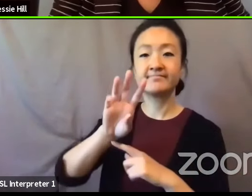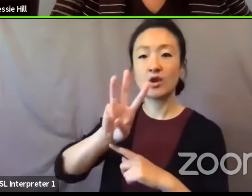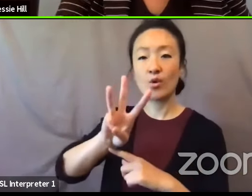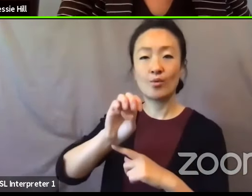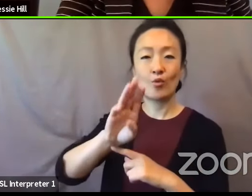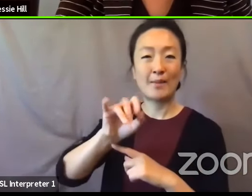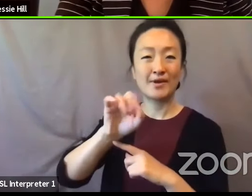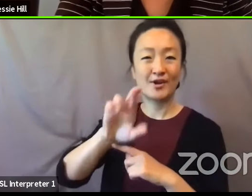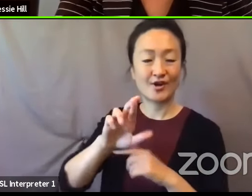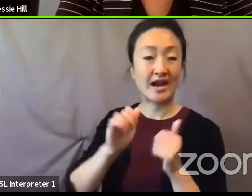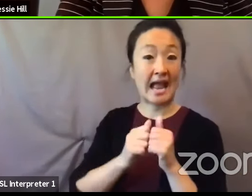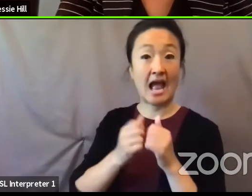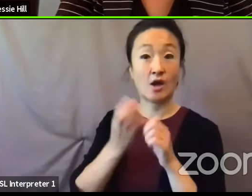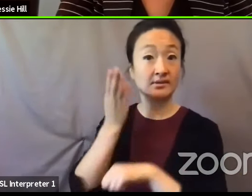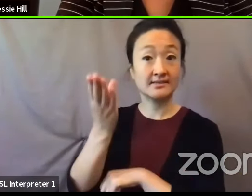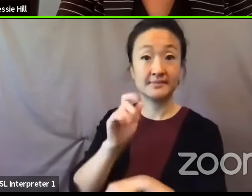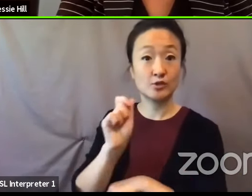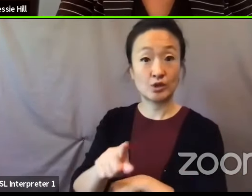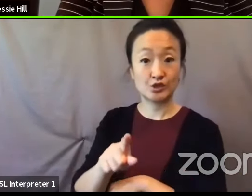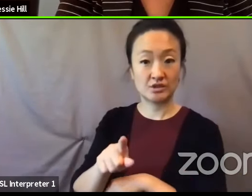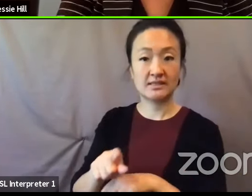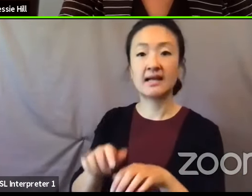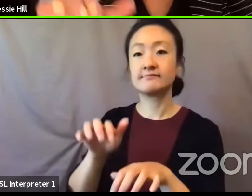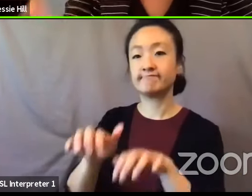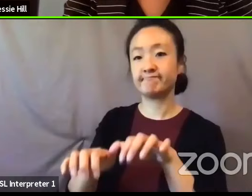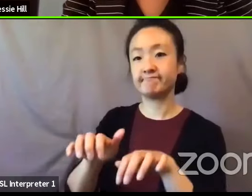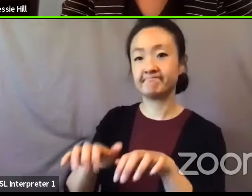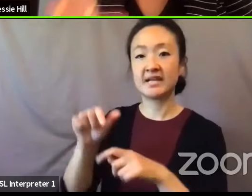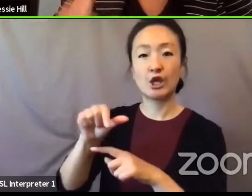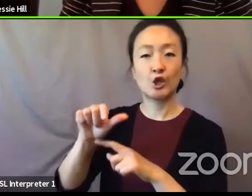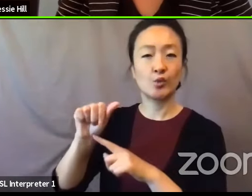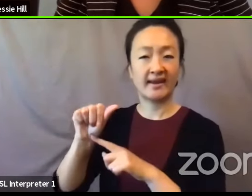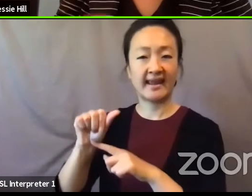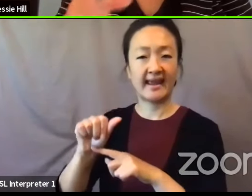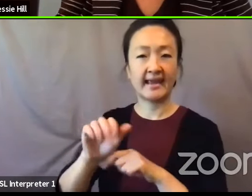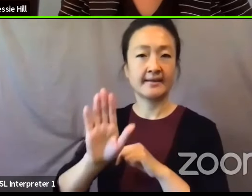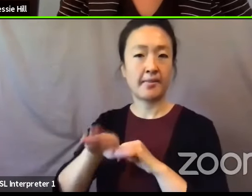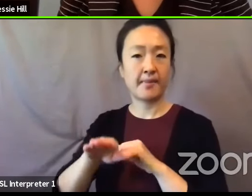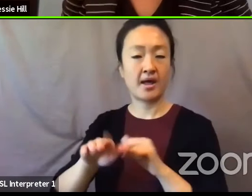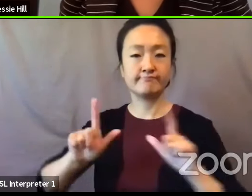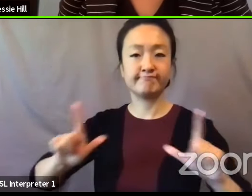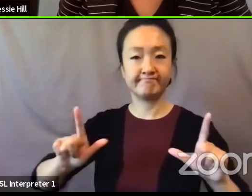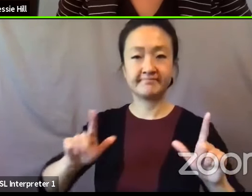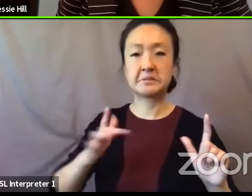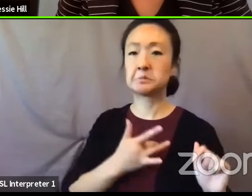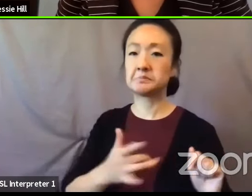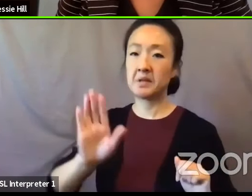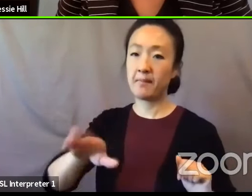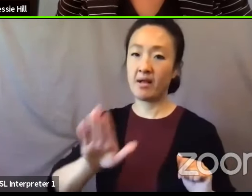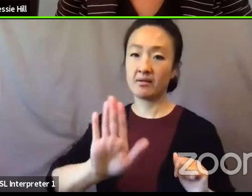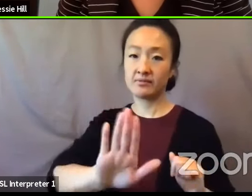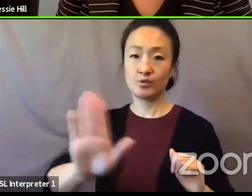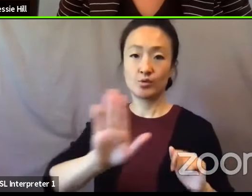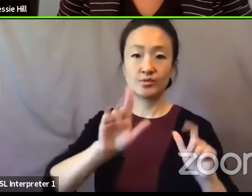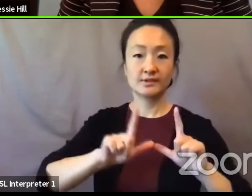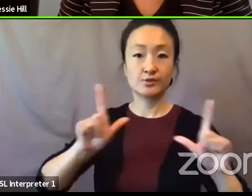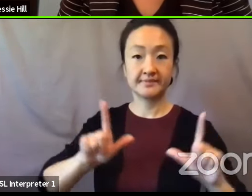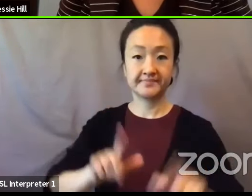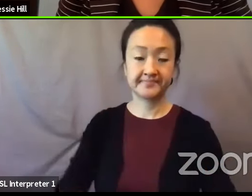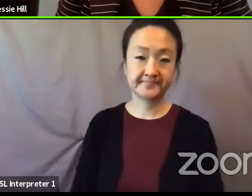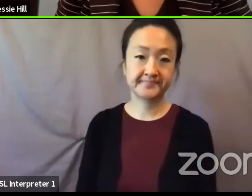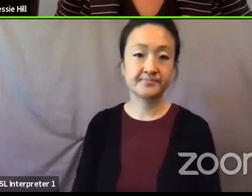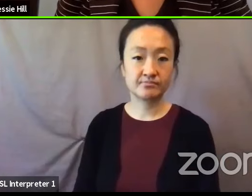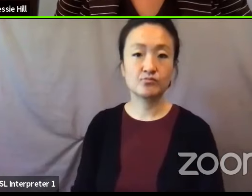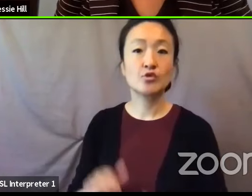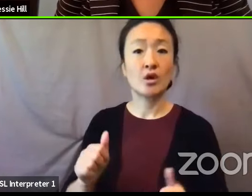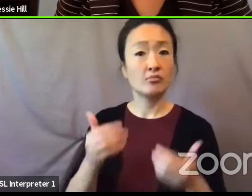way to submit your questions would be by clicking on the Q&A box down at the, it's normally at the bottom of your screen. And you can actually